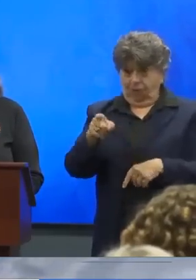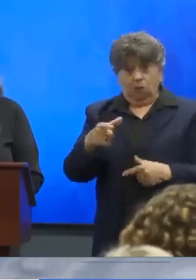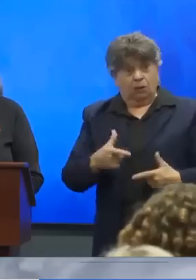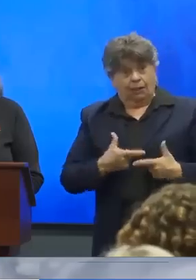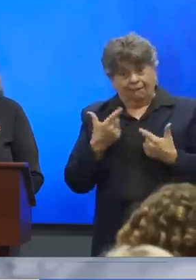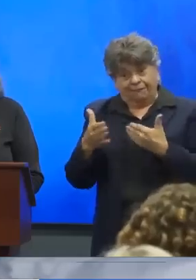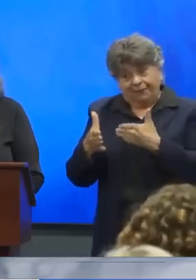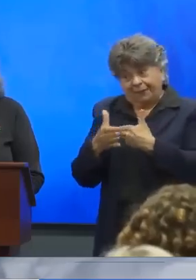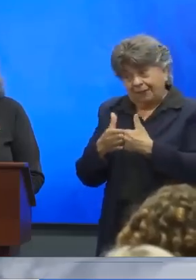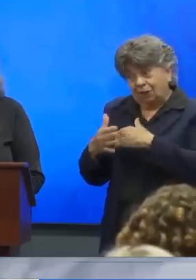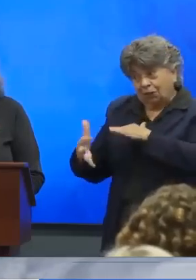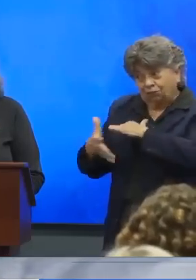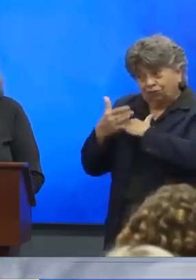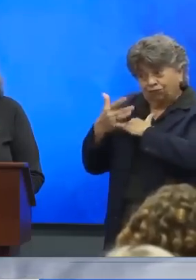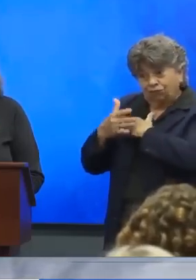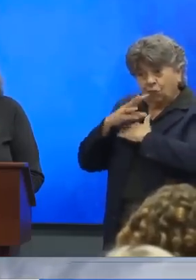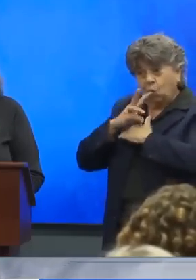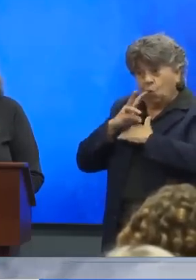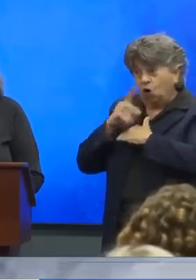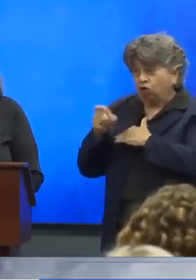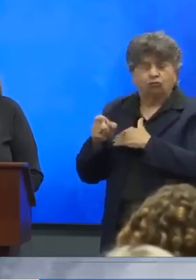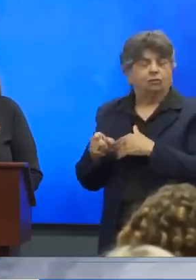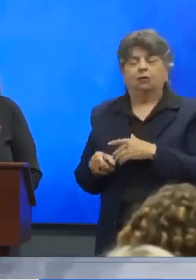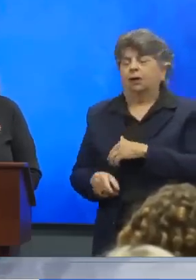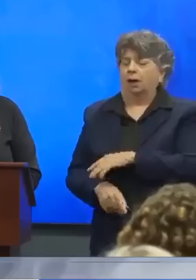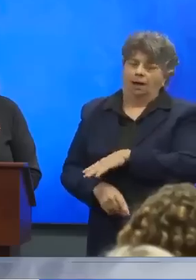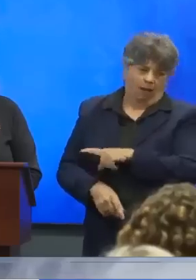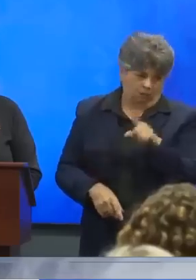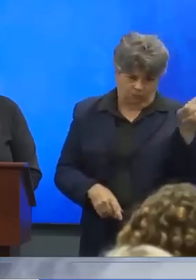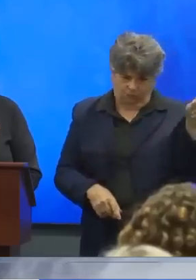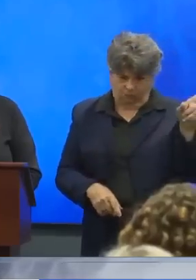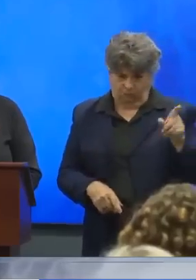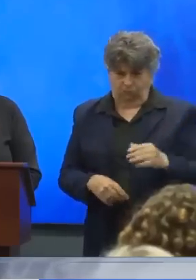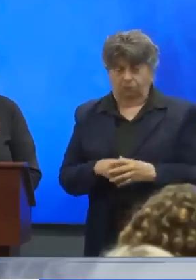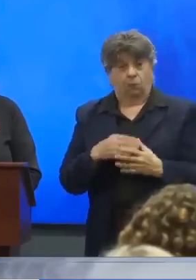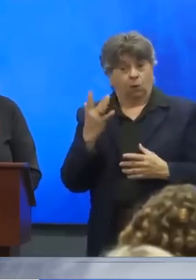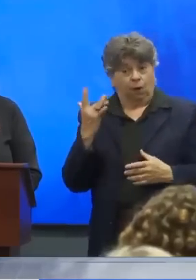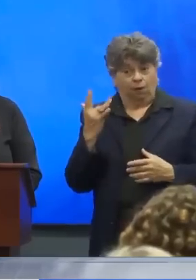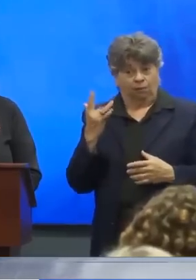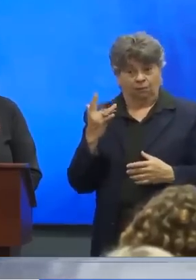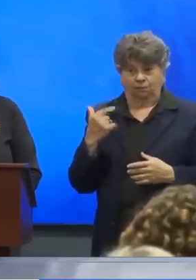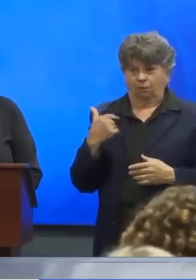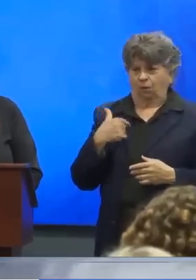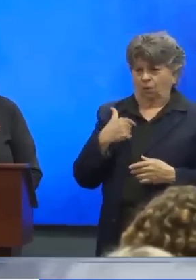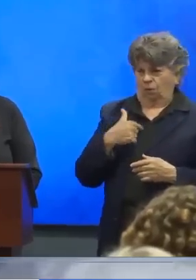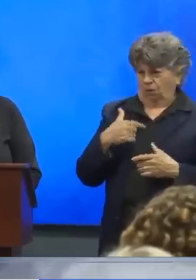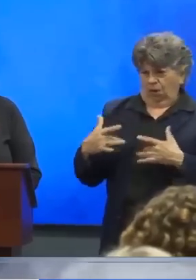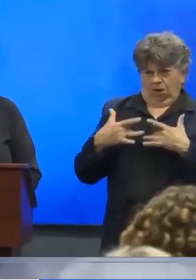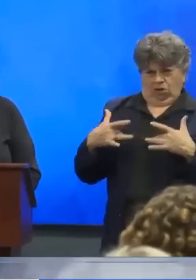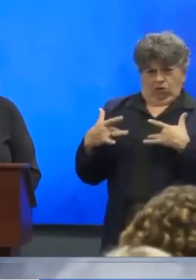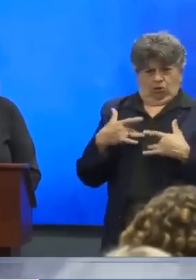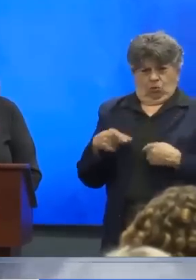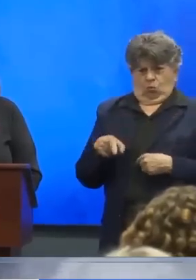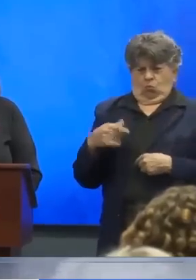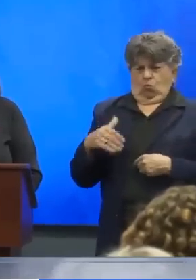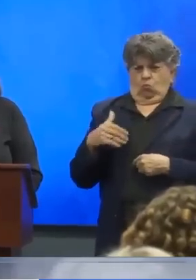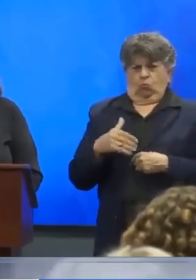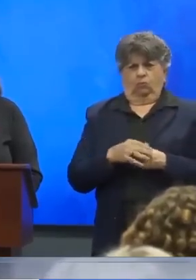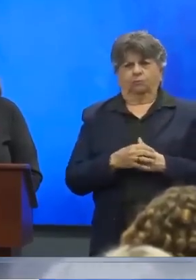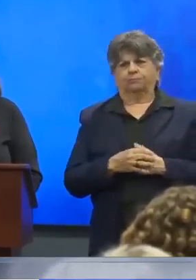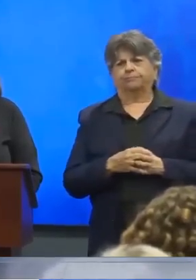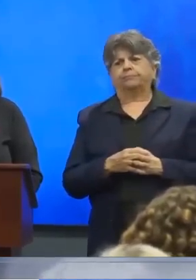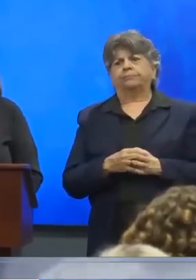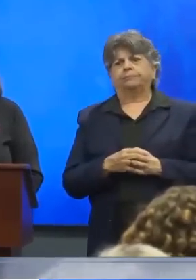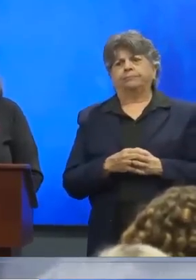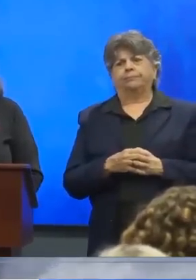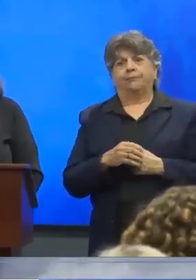of harm's way. The concern being, and both the governor and Director Guthrie talked about this, this is going to be a Category 3, a